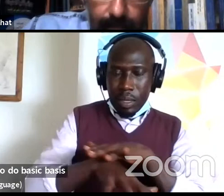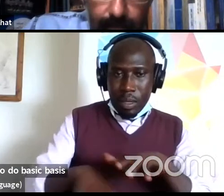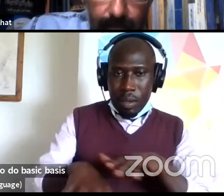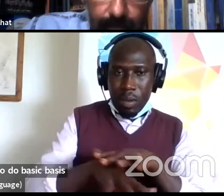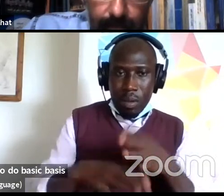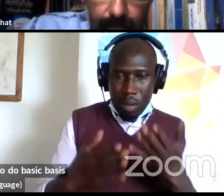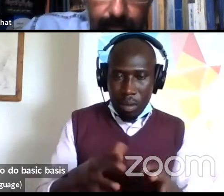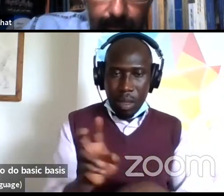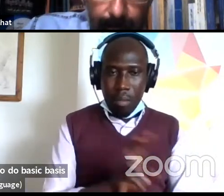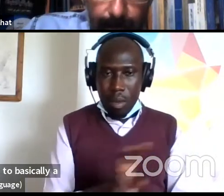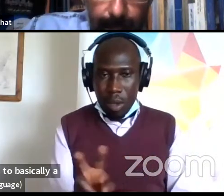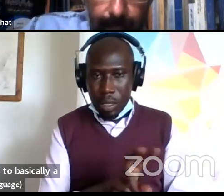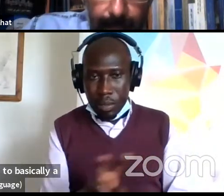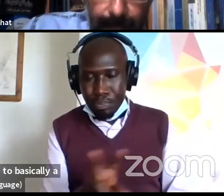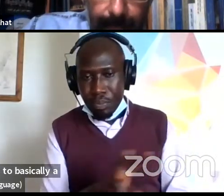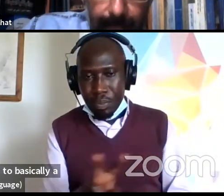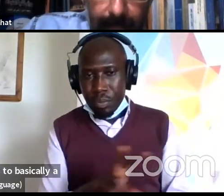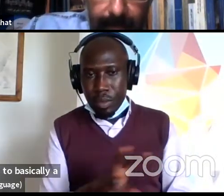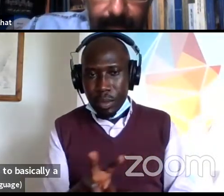even the monitoring of